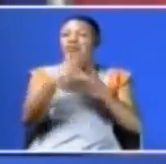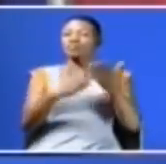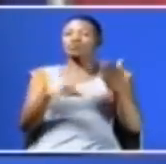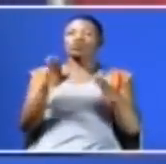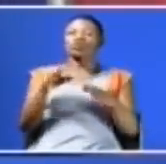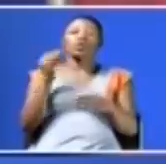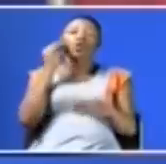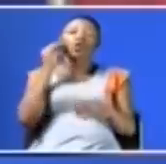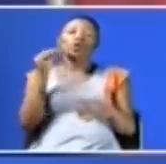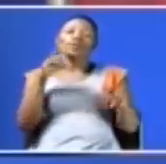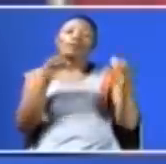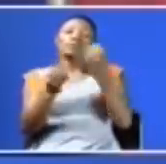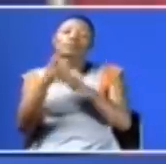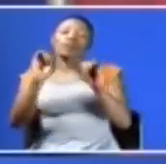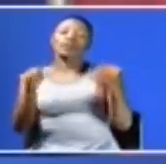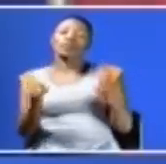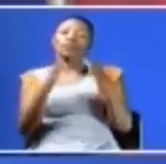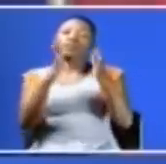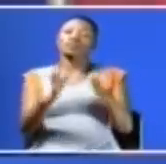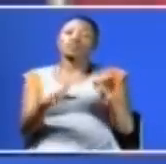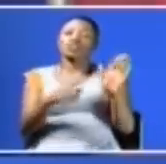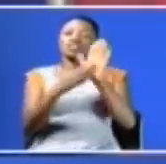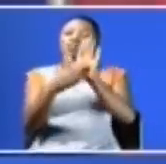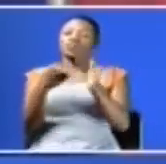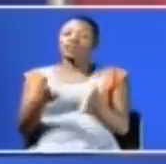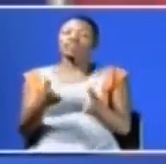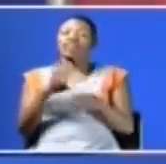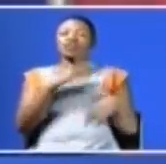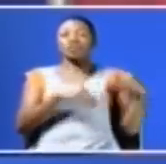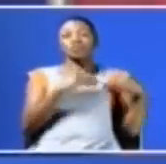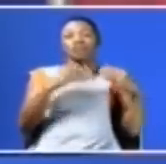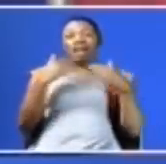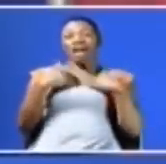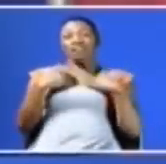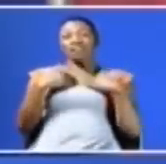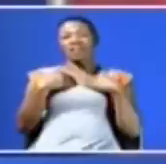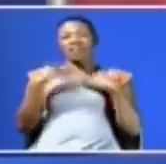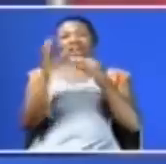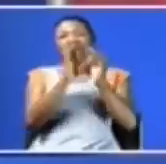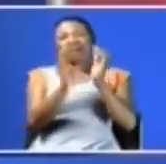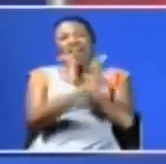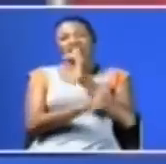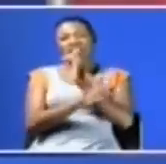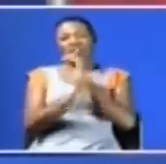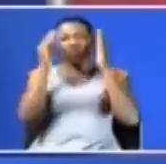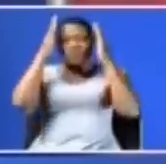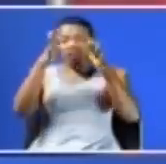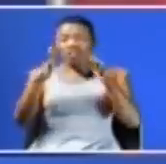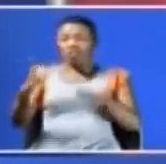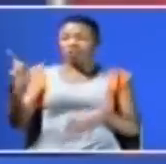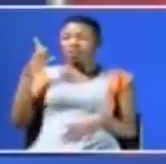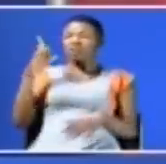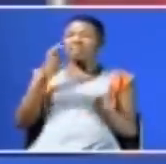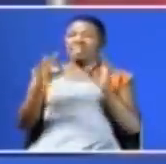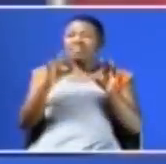one. And for example, in this war on corruption, there are countries that do not focus on the legal aspects. If